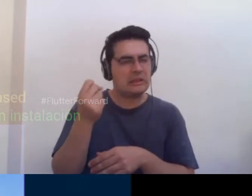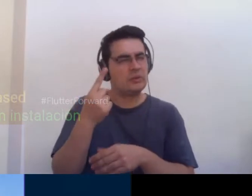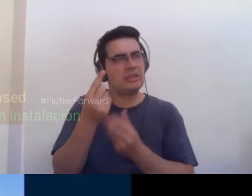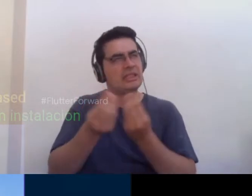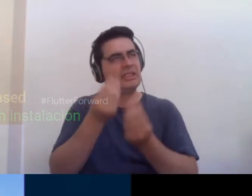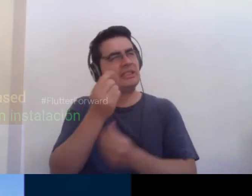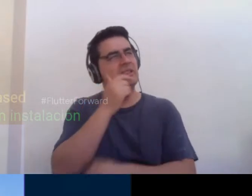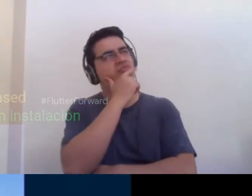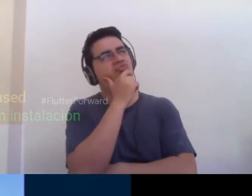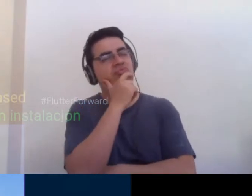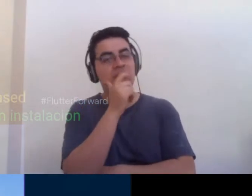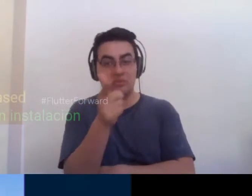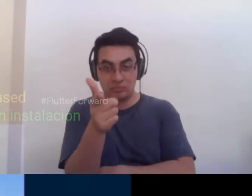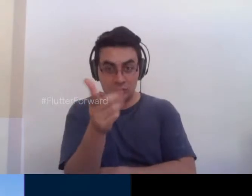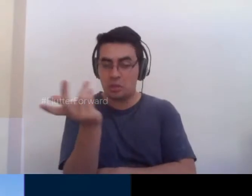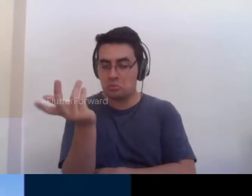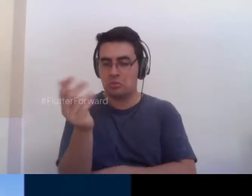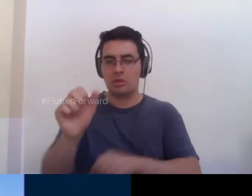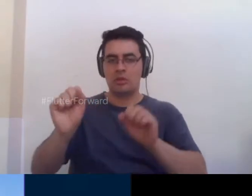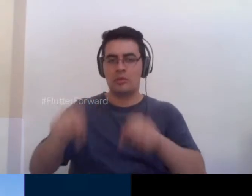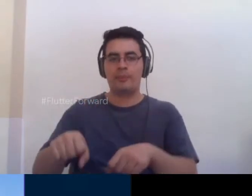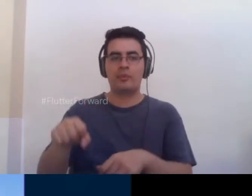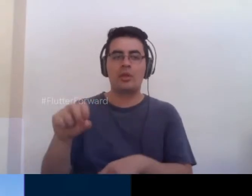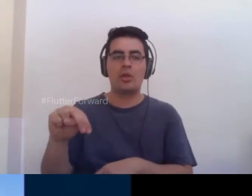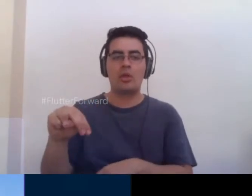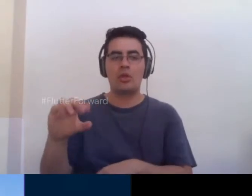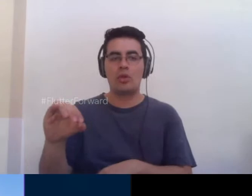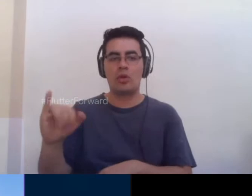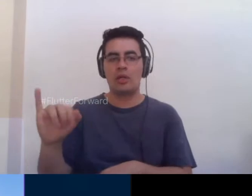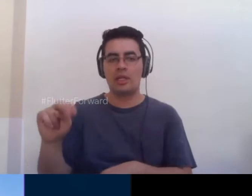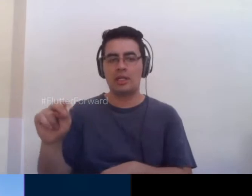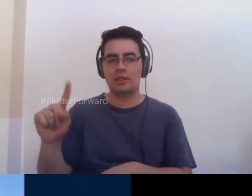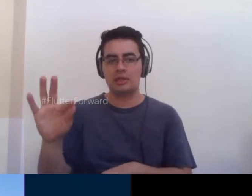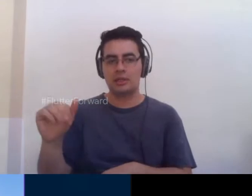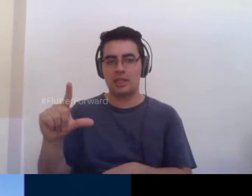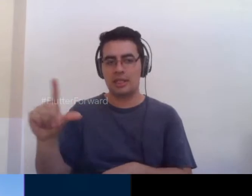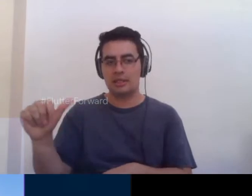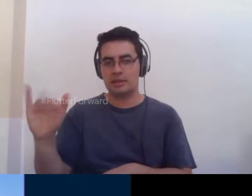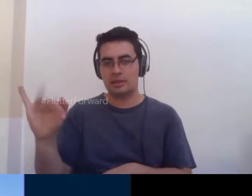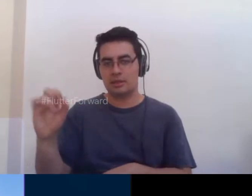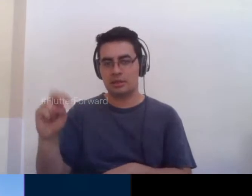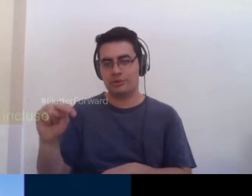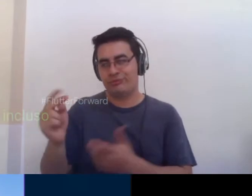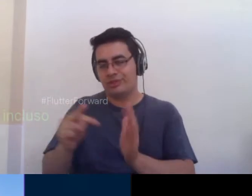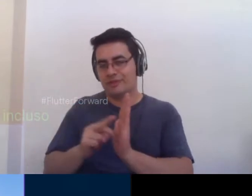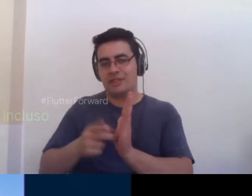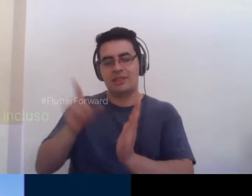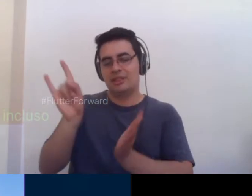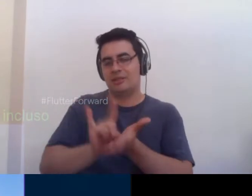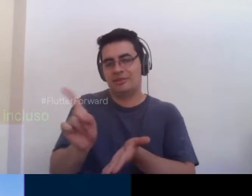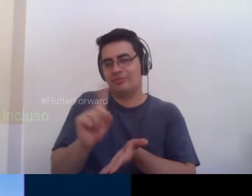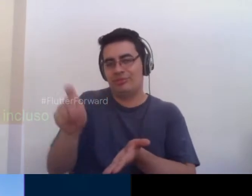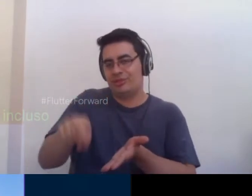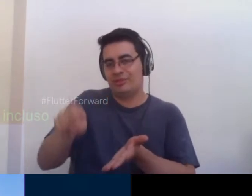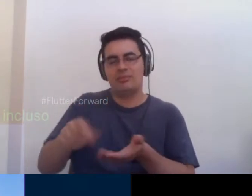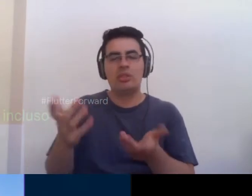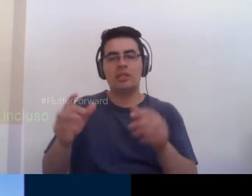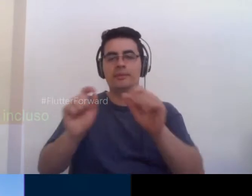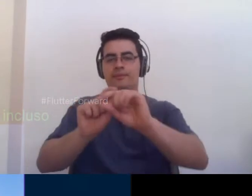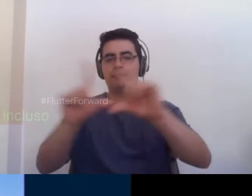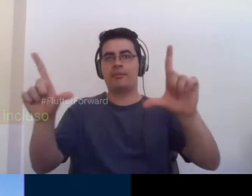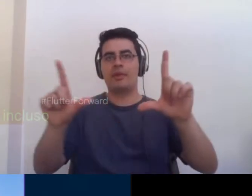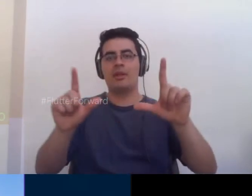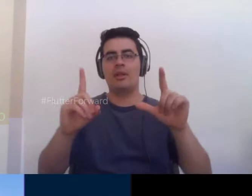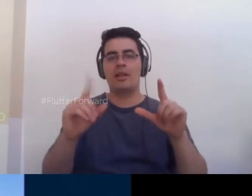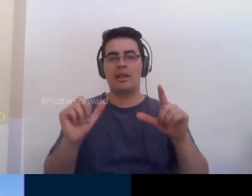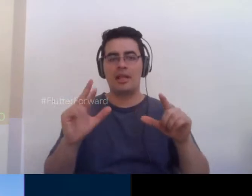a no-installation web-based experience at dartpad.dev, where you can find sample apps to tinker with